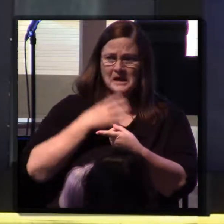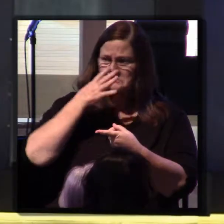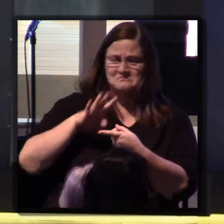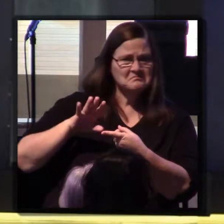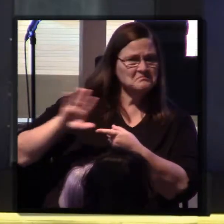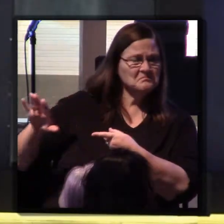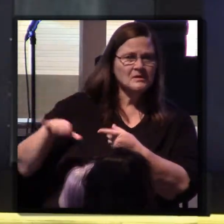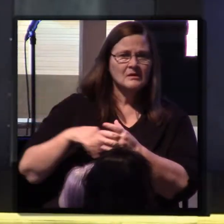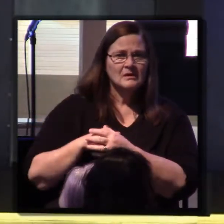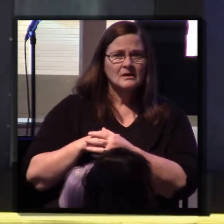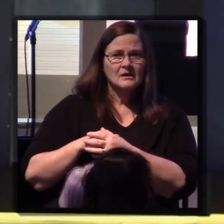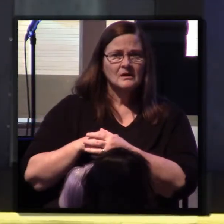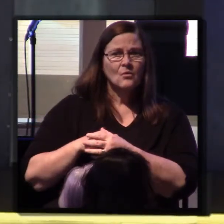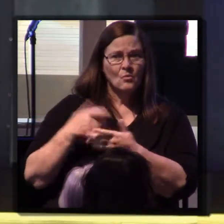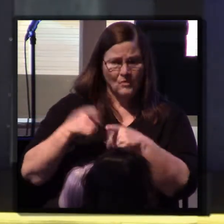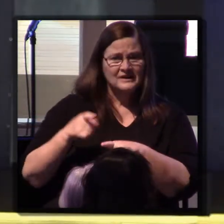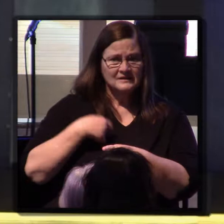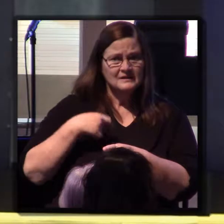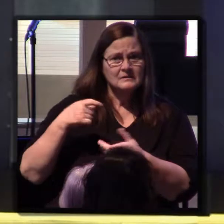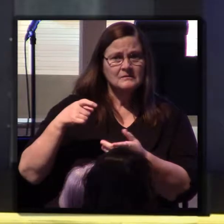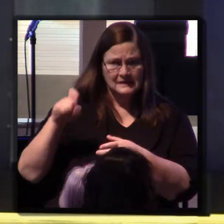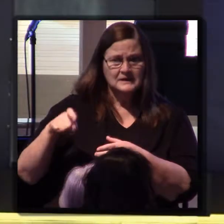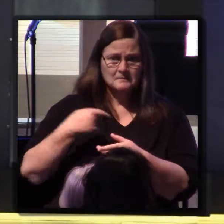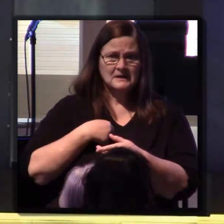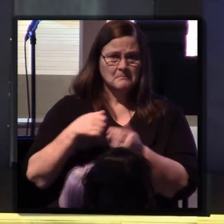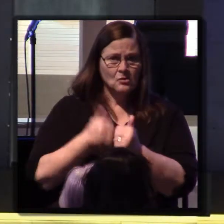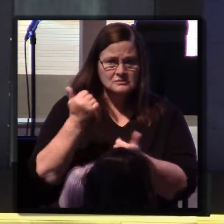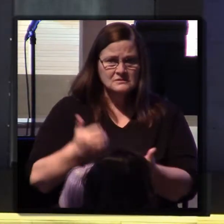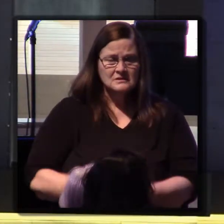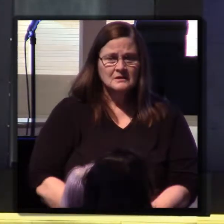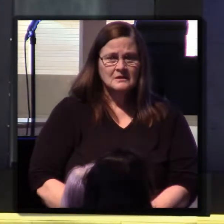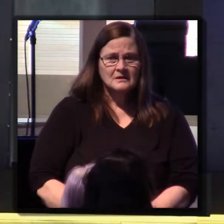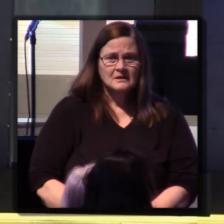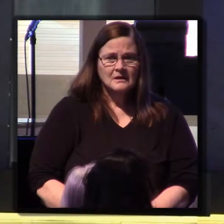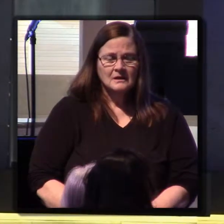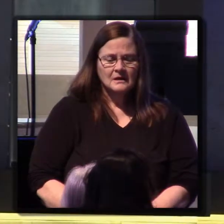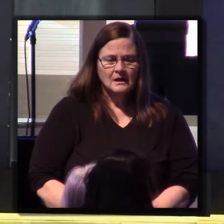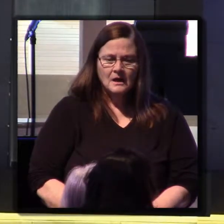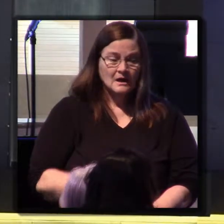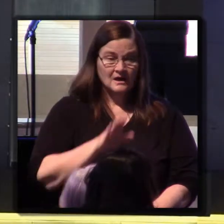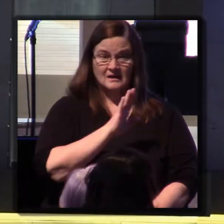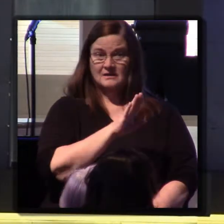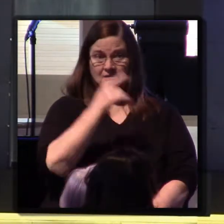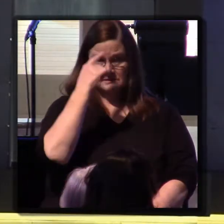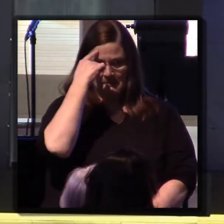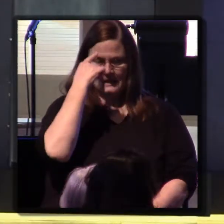even my rejecting and my turning my back on him in his greatest need?